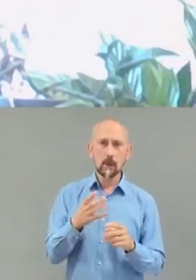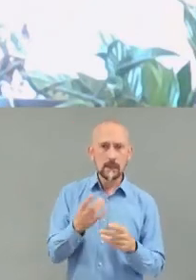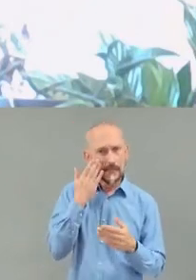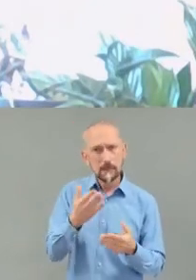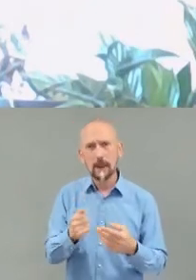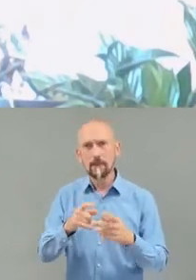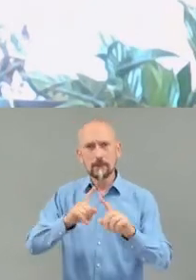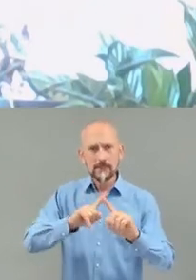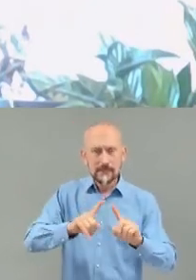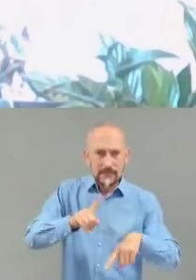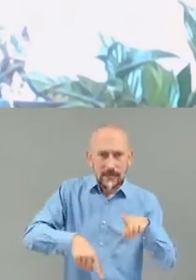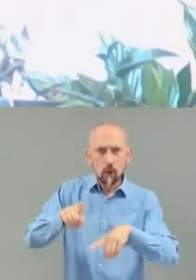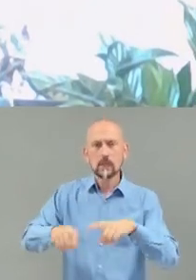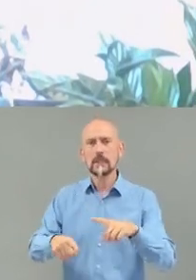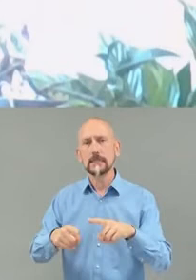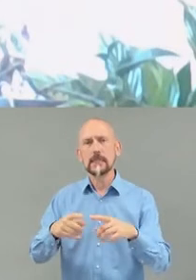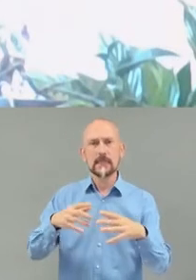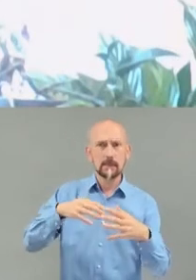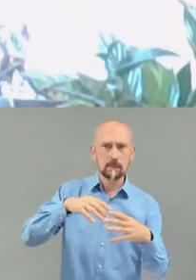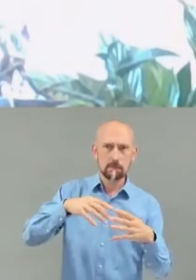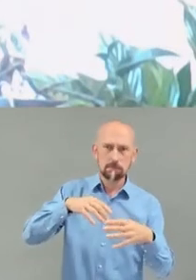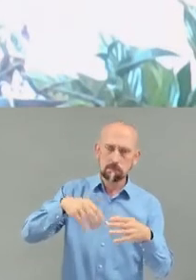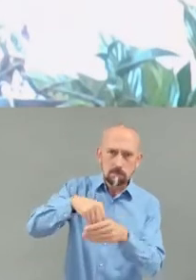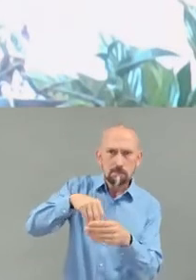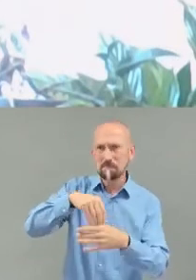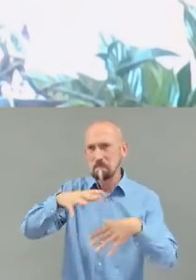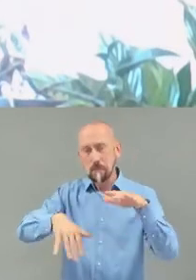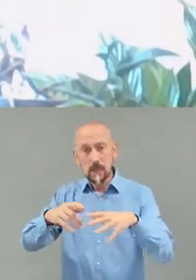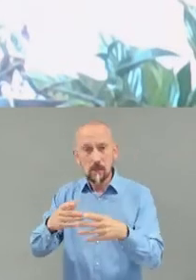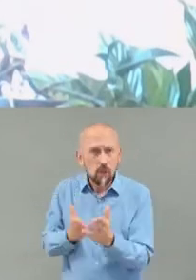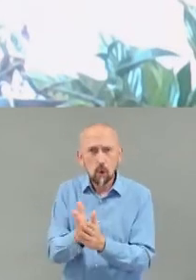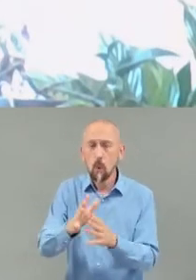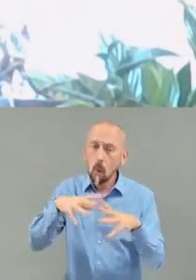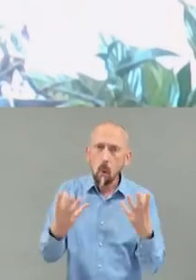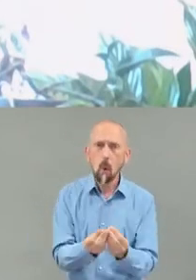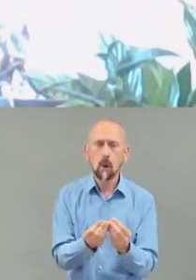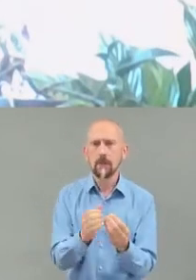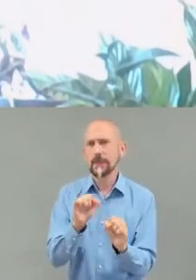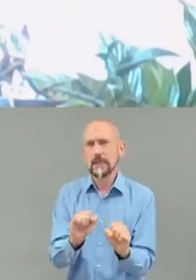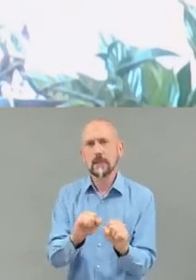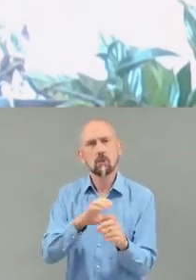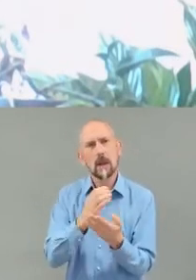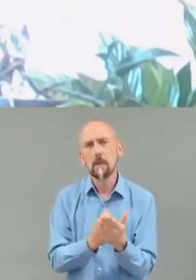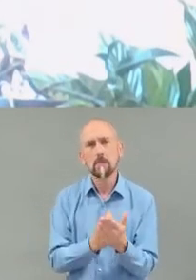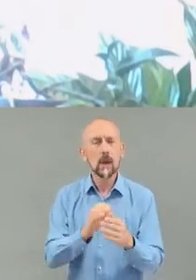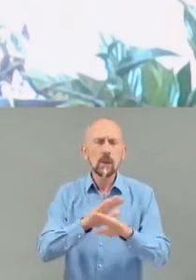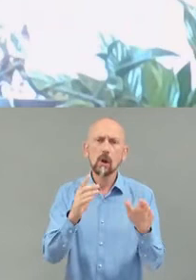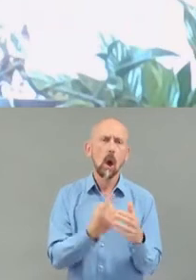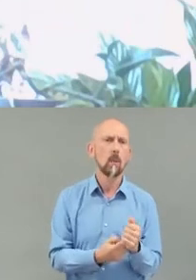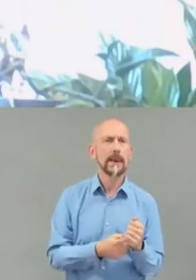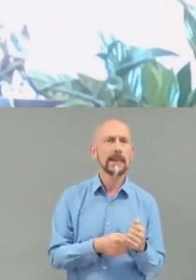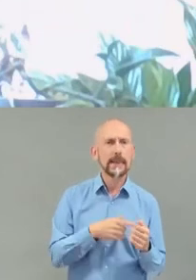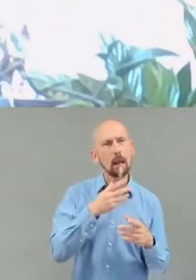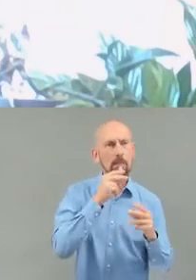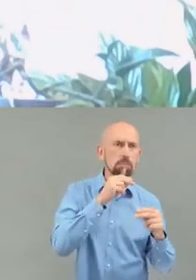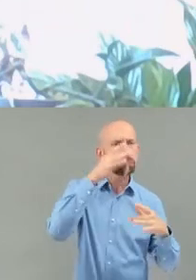across all aspects of the curriculum. Not lip service extension of reading lists or bolted on